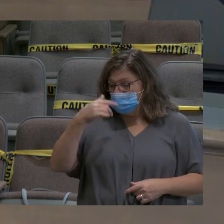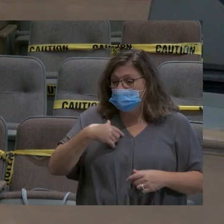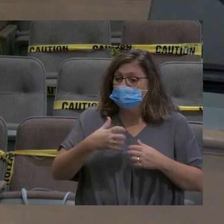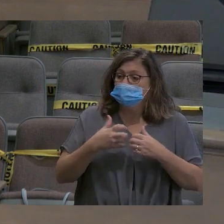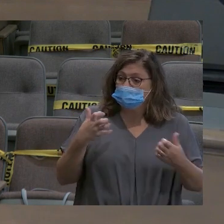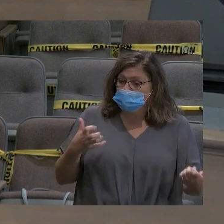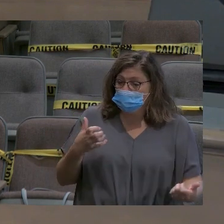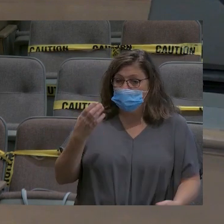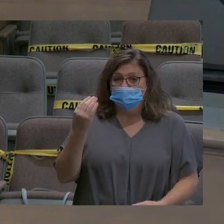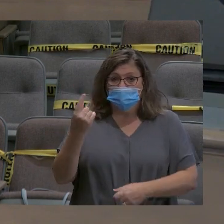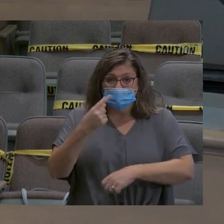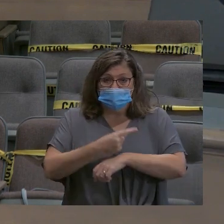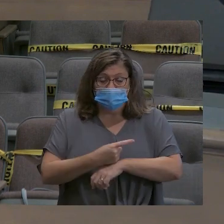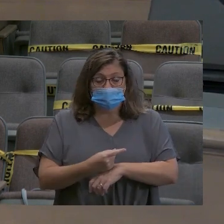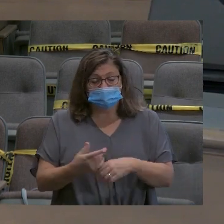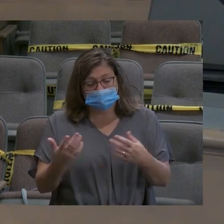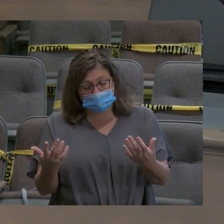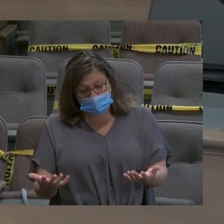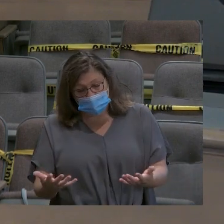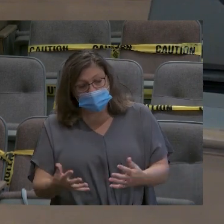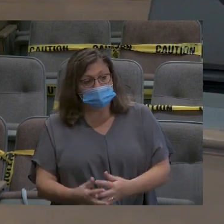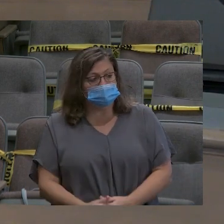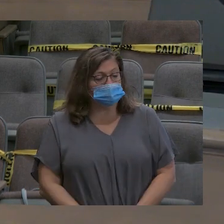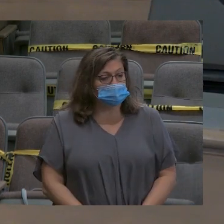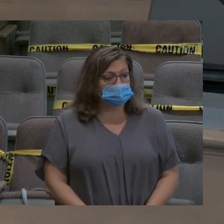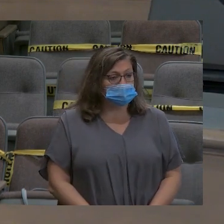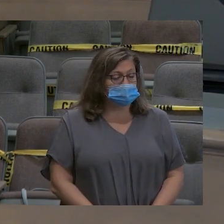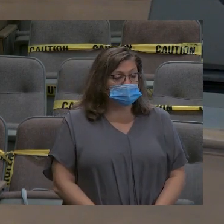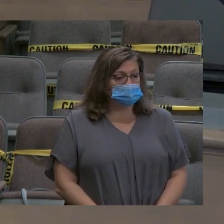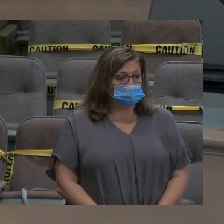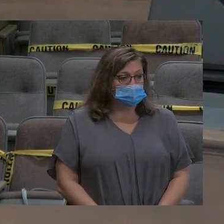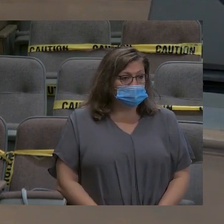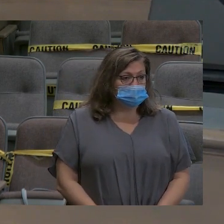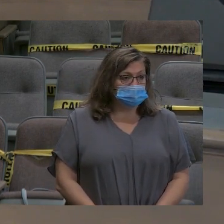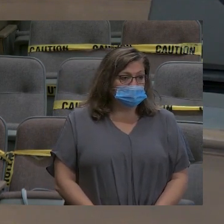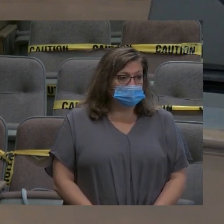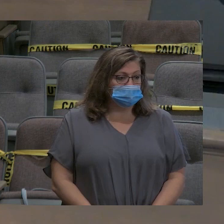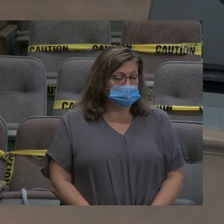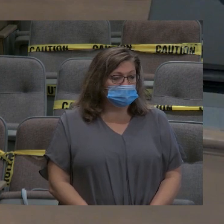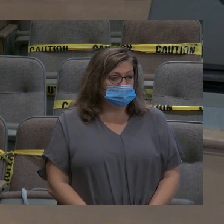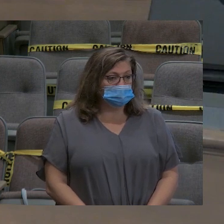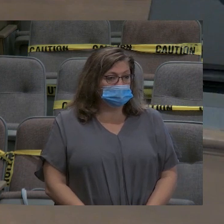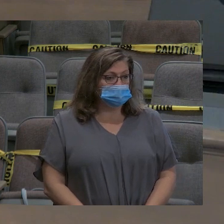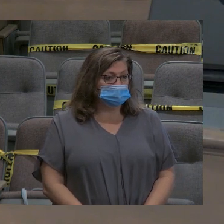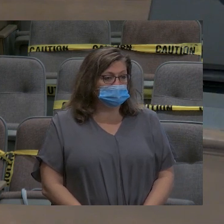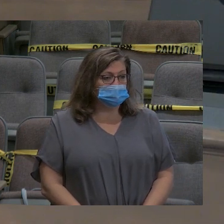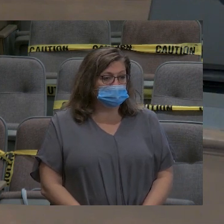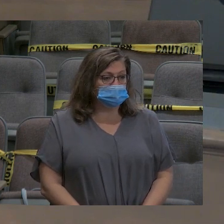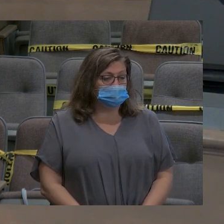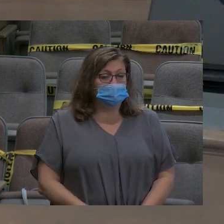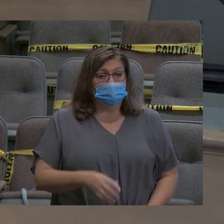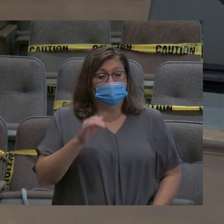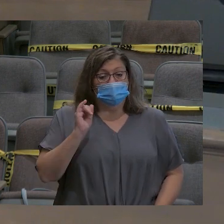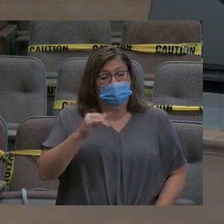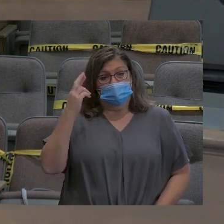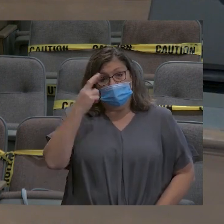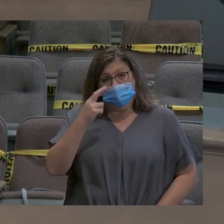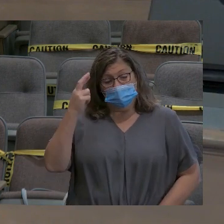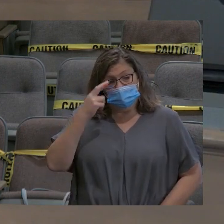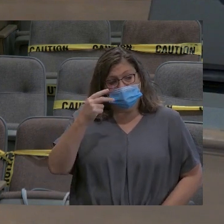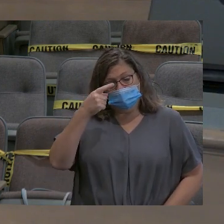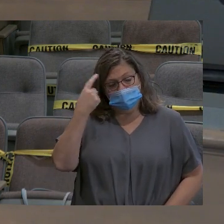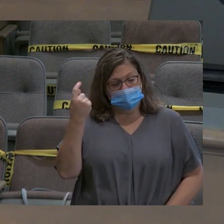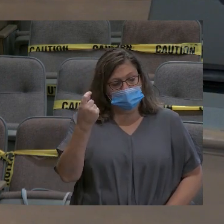days. But as you can see, the reason is because in isolation, usually after 10